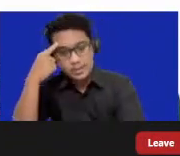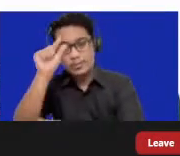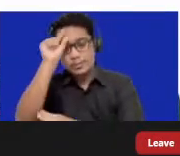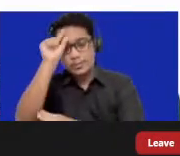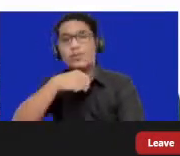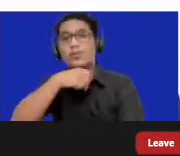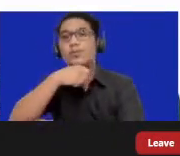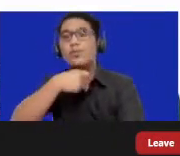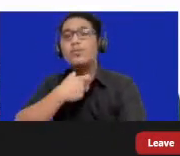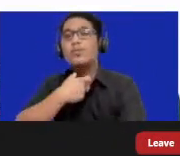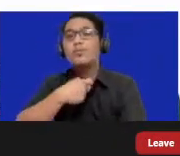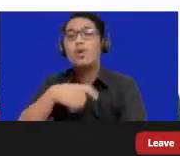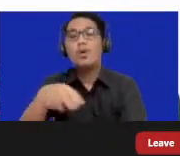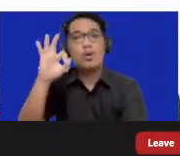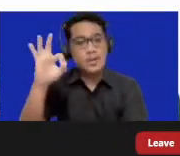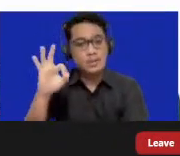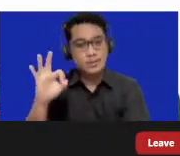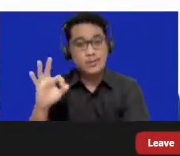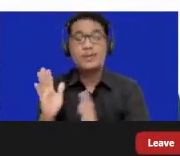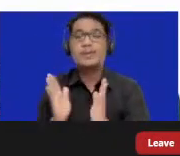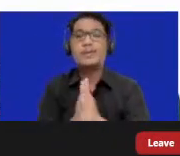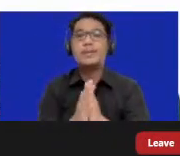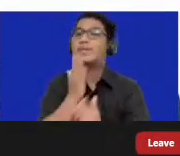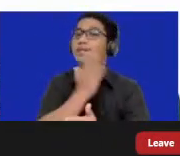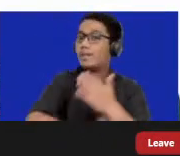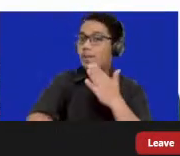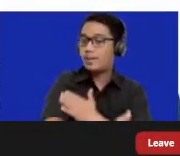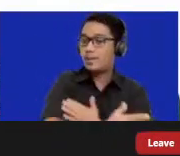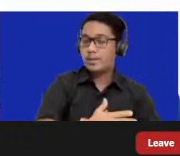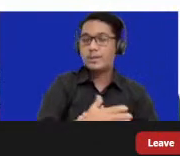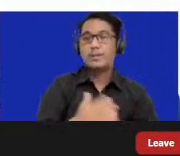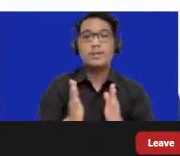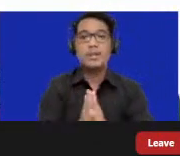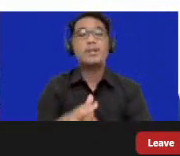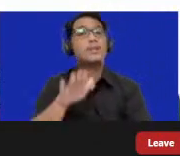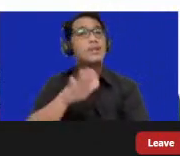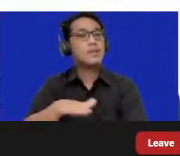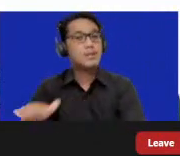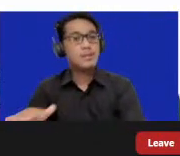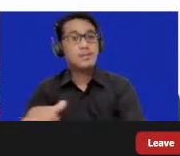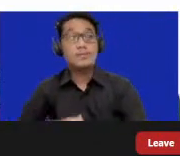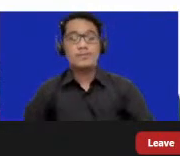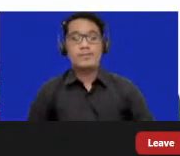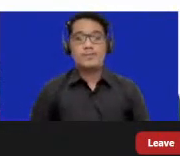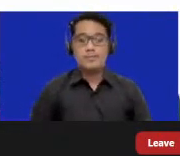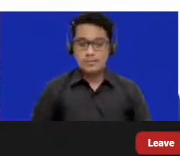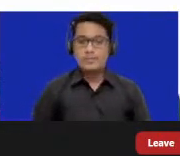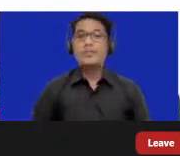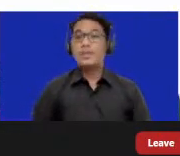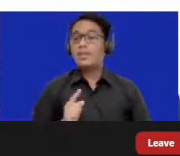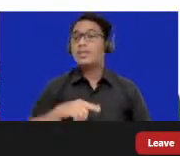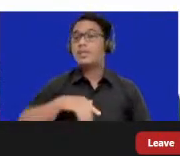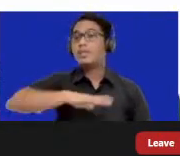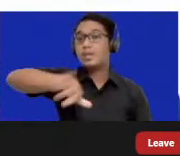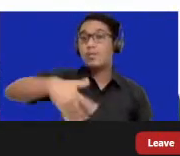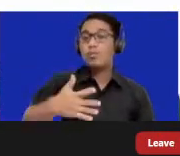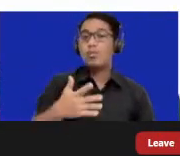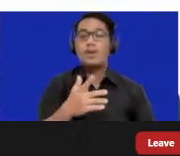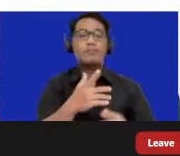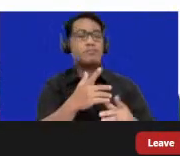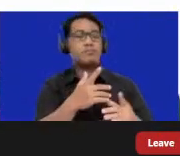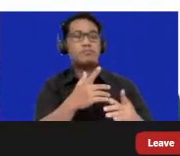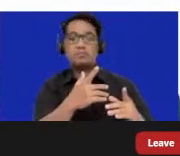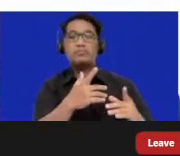the care for children, all these are dimensions which would be worth another round